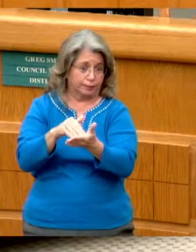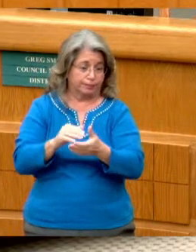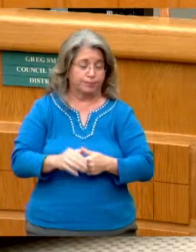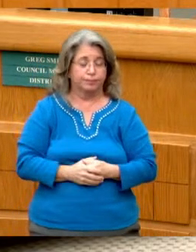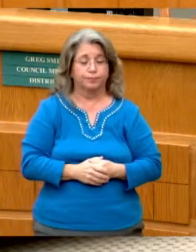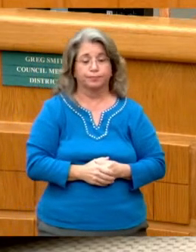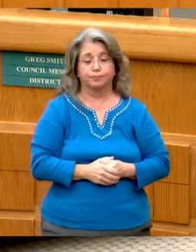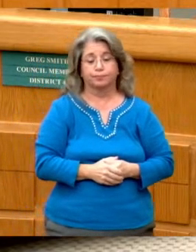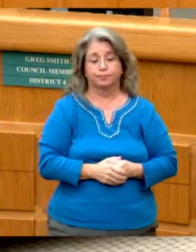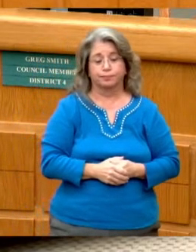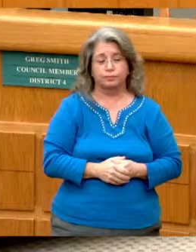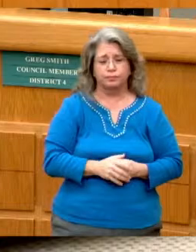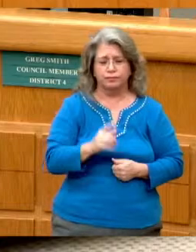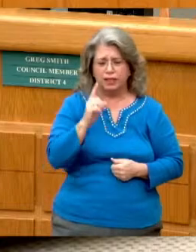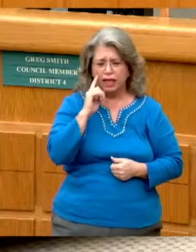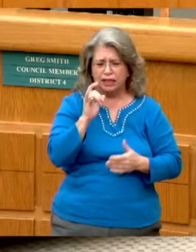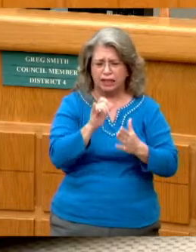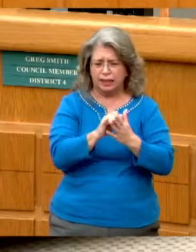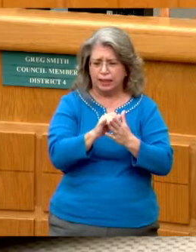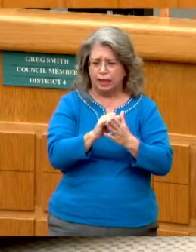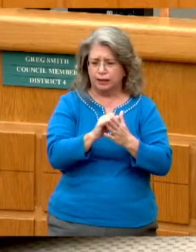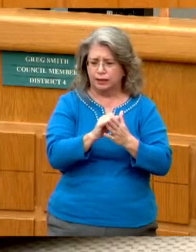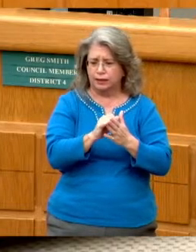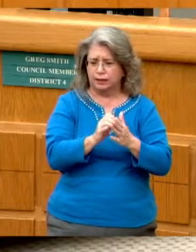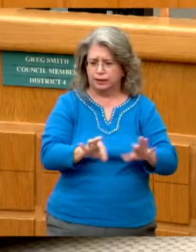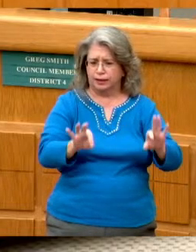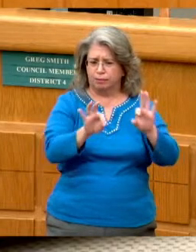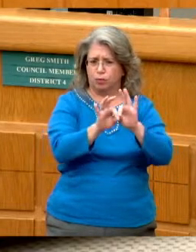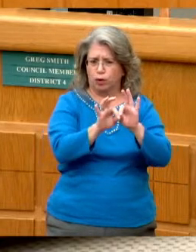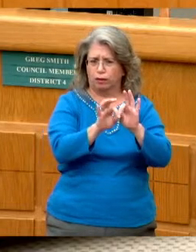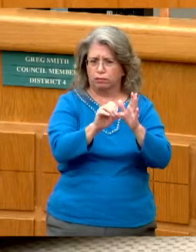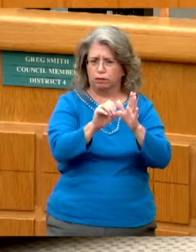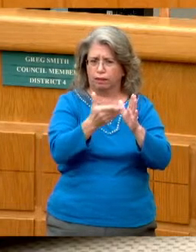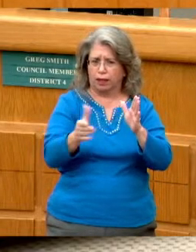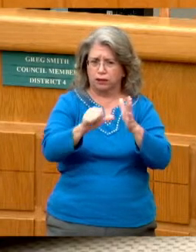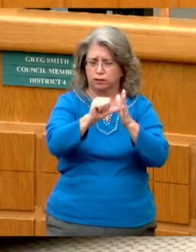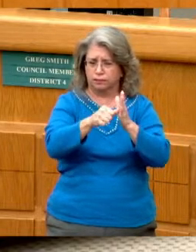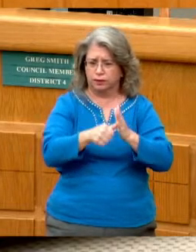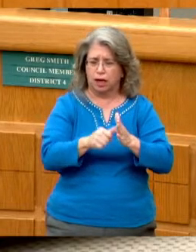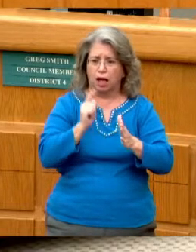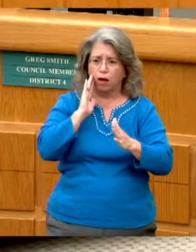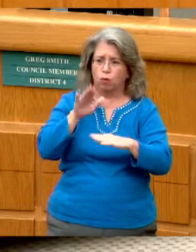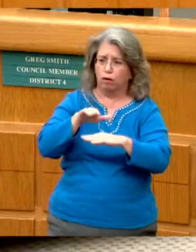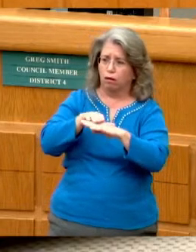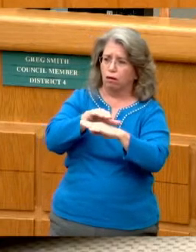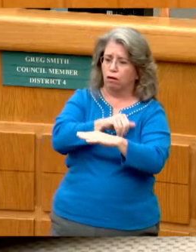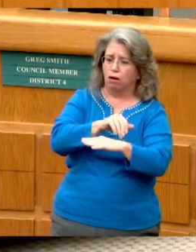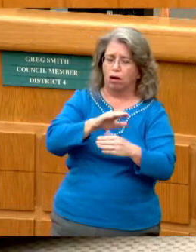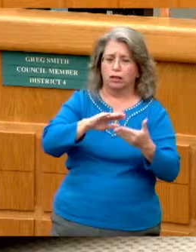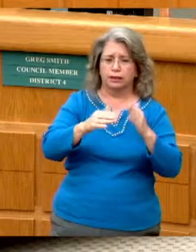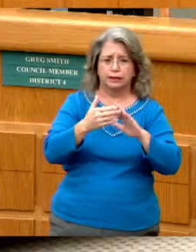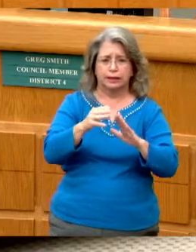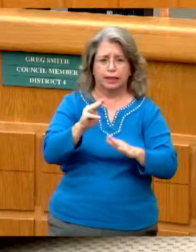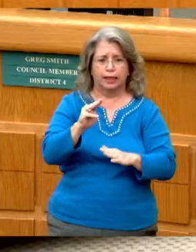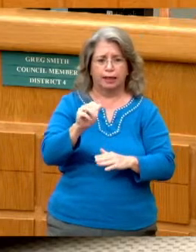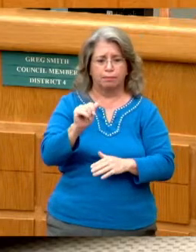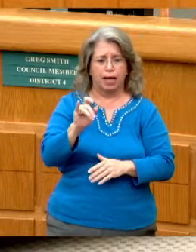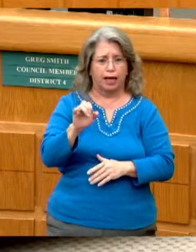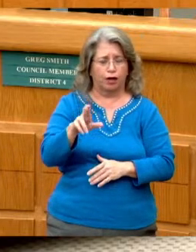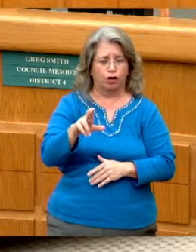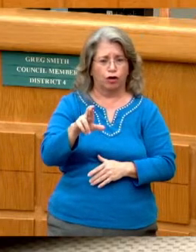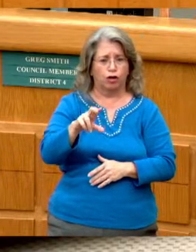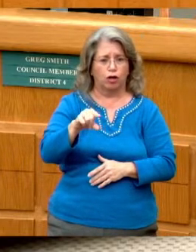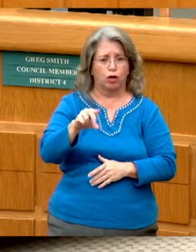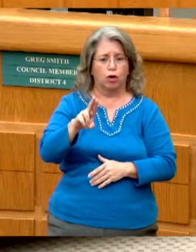I think that's some of the key things to point out. I'm going to call up City of Corpus Christi Mayor Paulette Guajardo, who's going to talk to